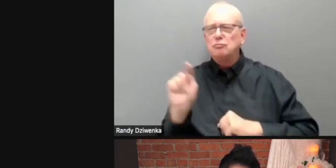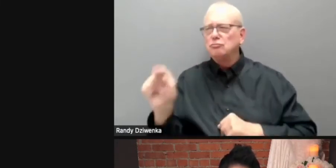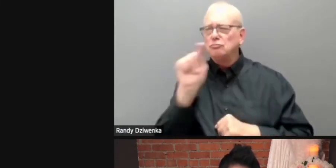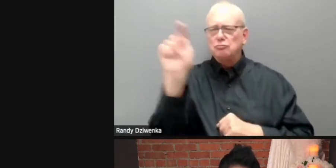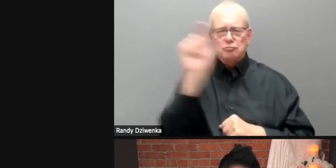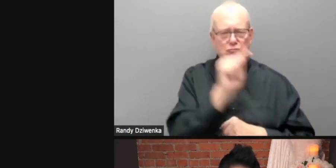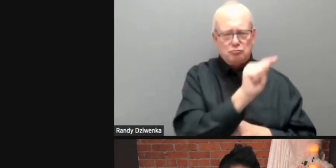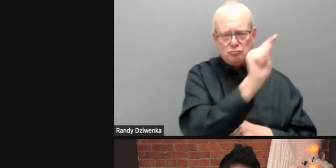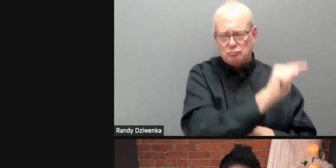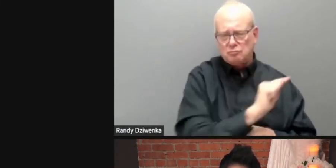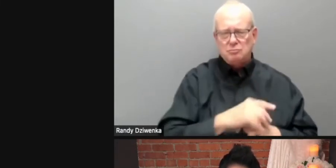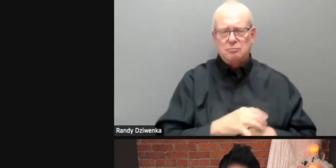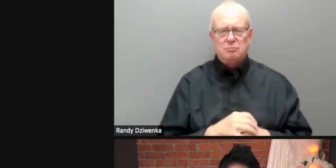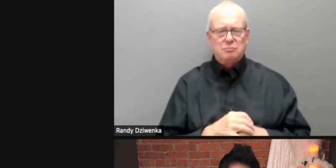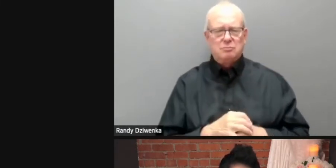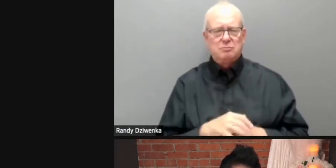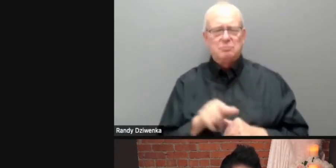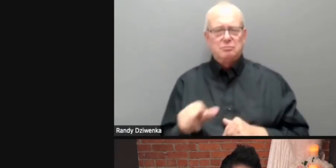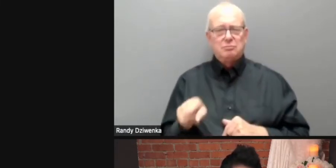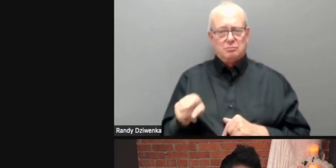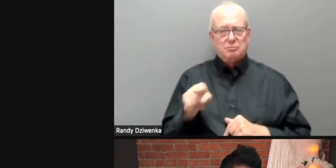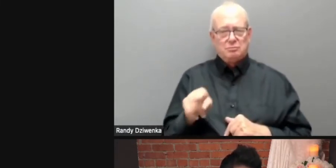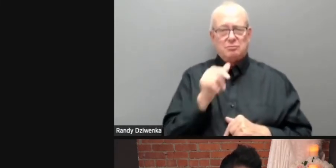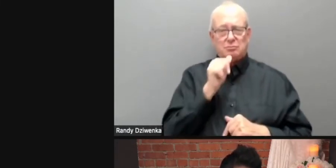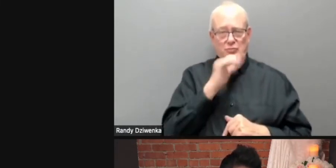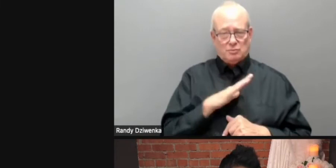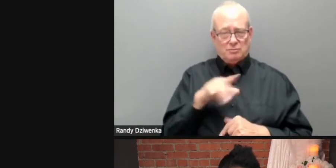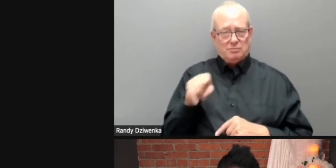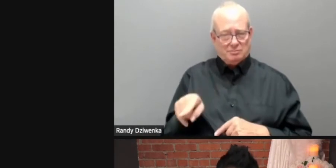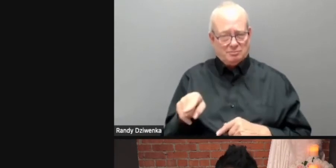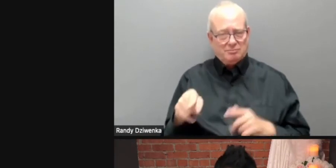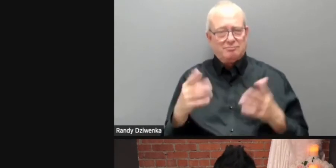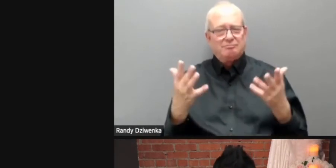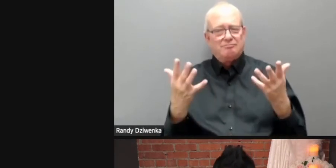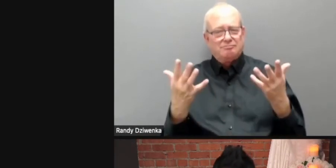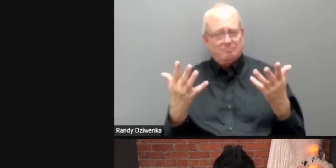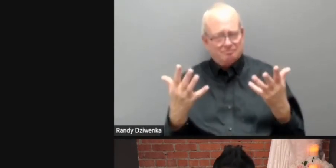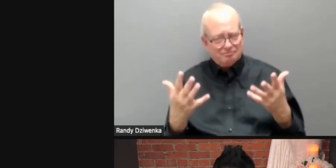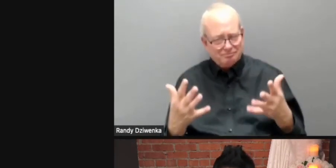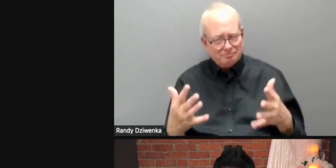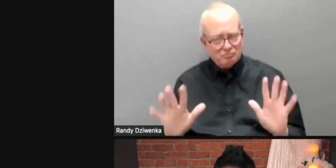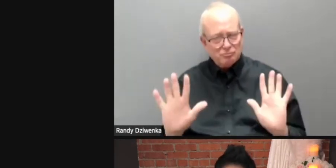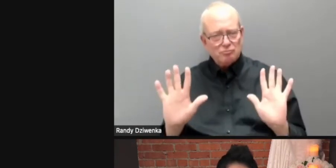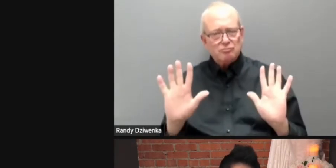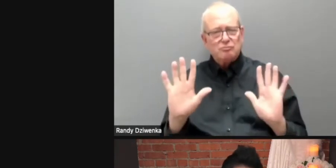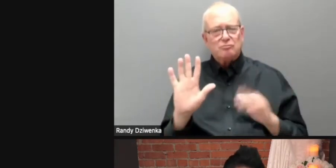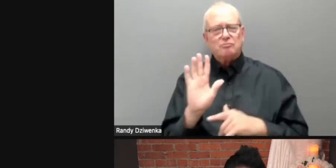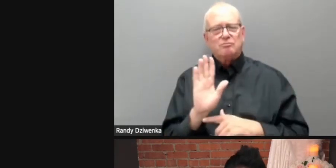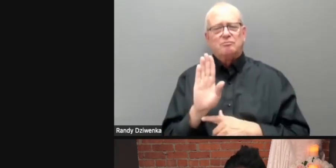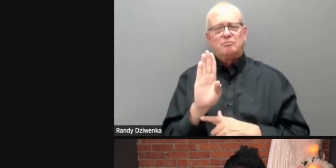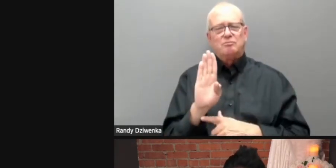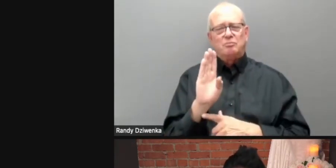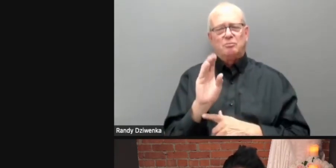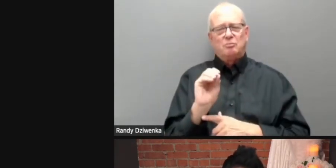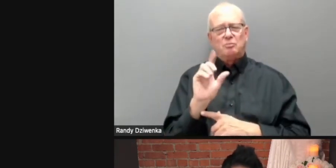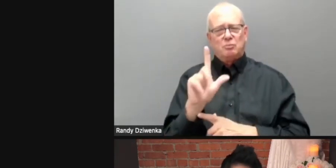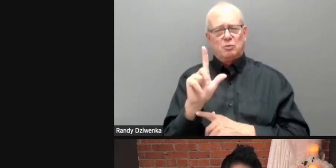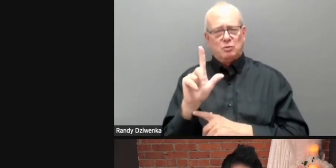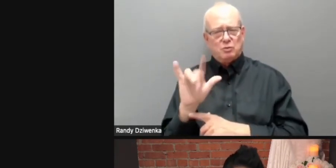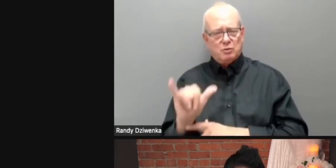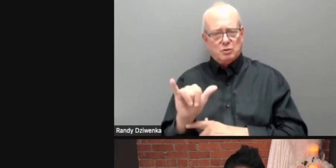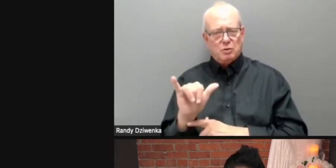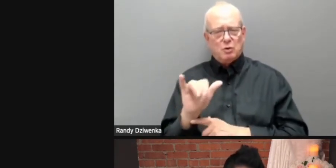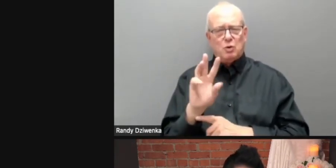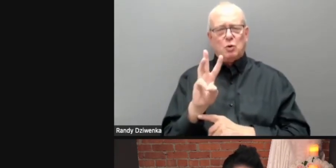has also choreographed and performed various Bollywood pieces as well. She's a local to Calgary, and